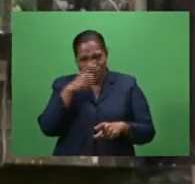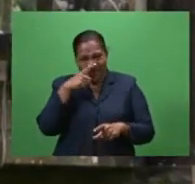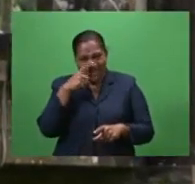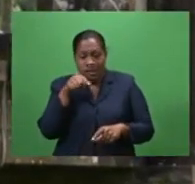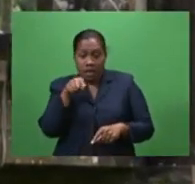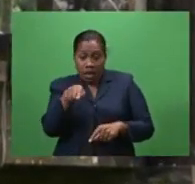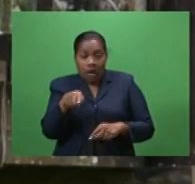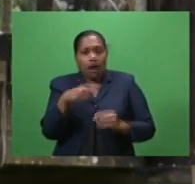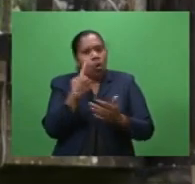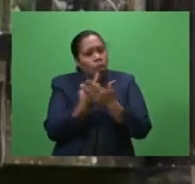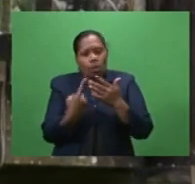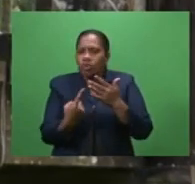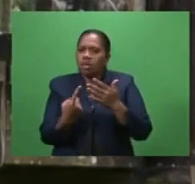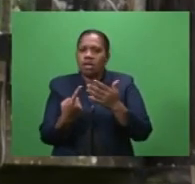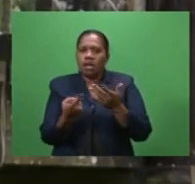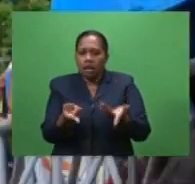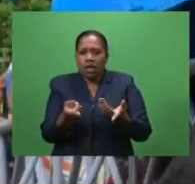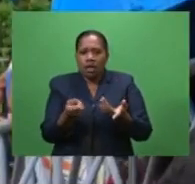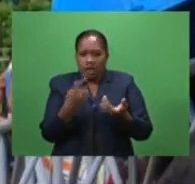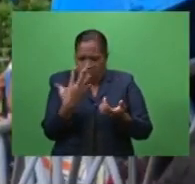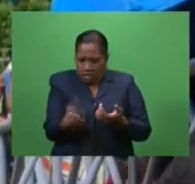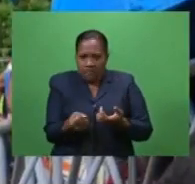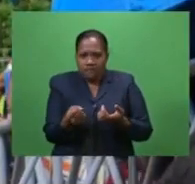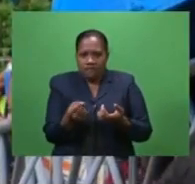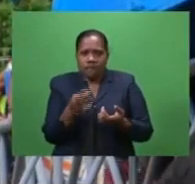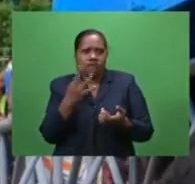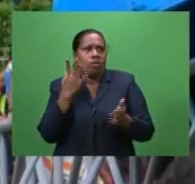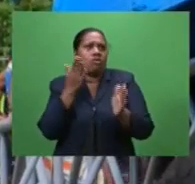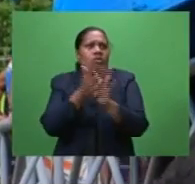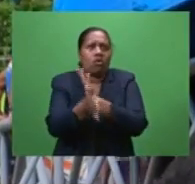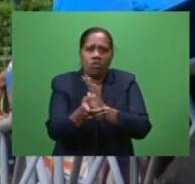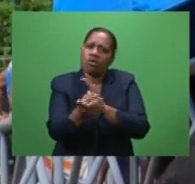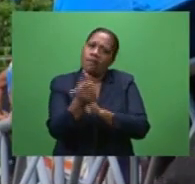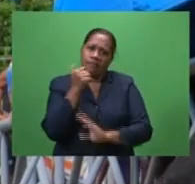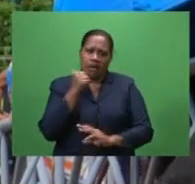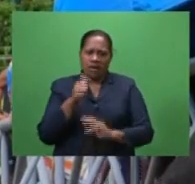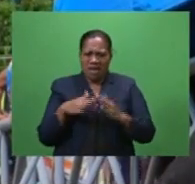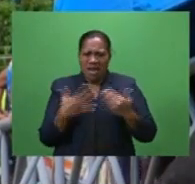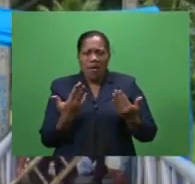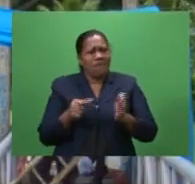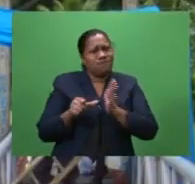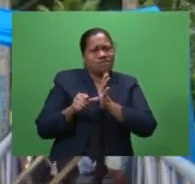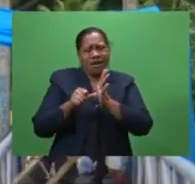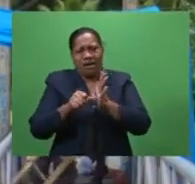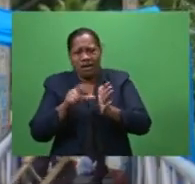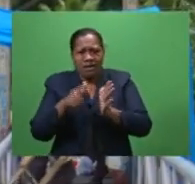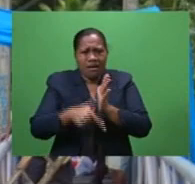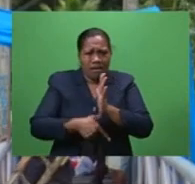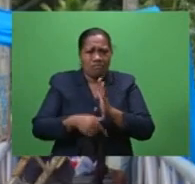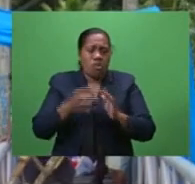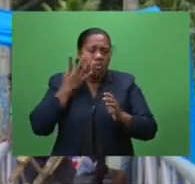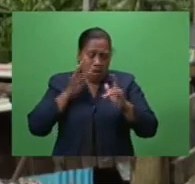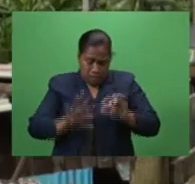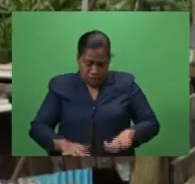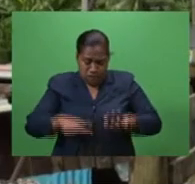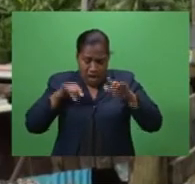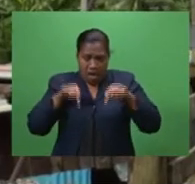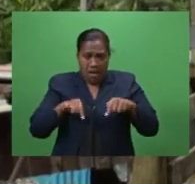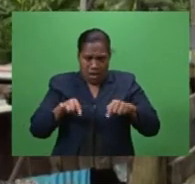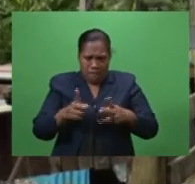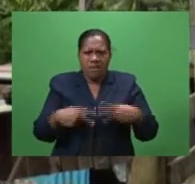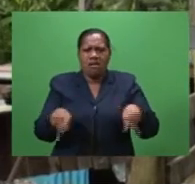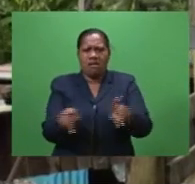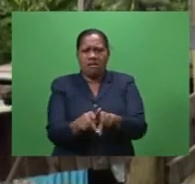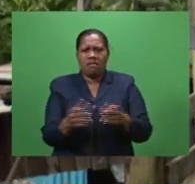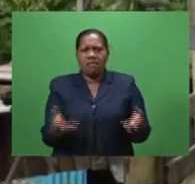said, this is the only access that we have during those times, and we are facing a lot of difficulties when it floods in this area. Kalor